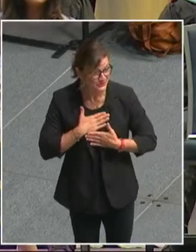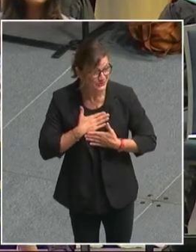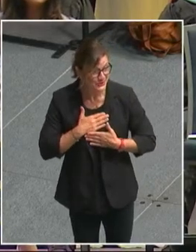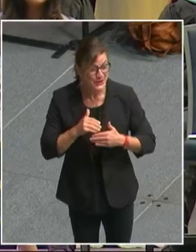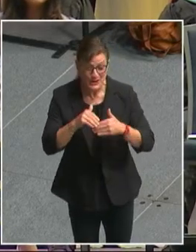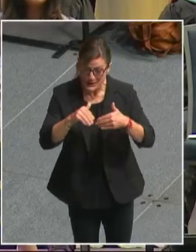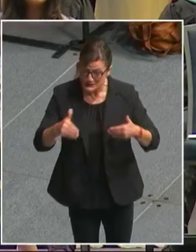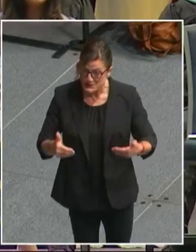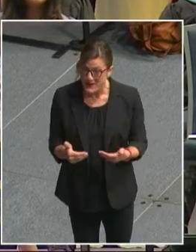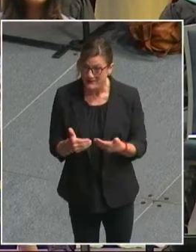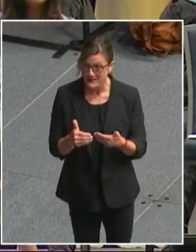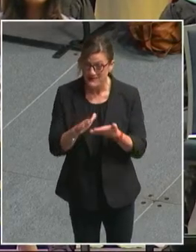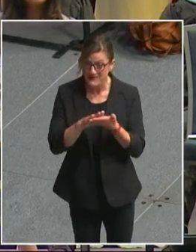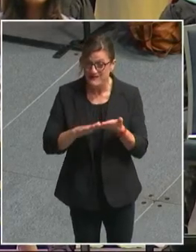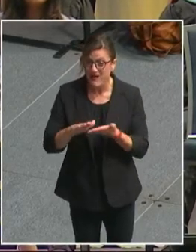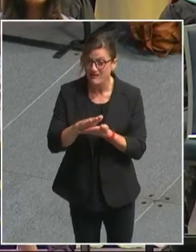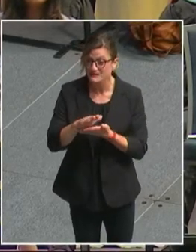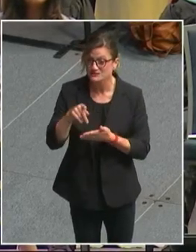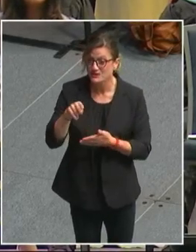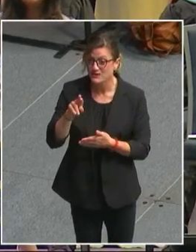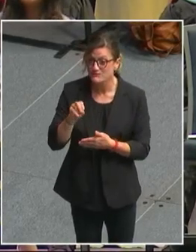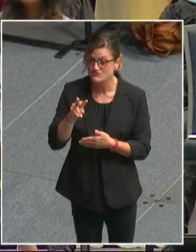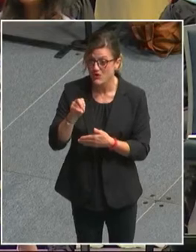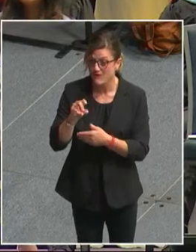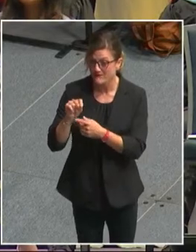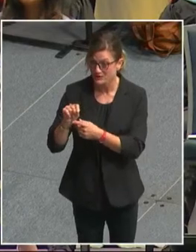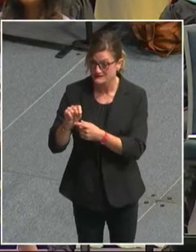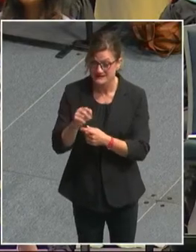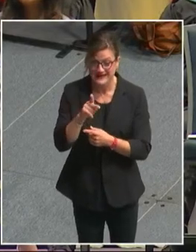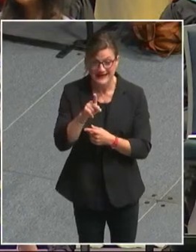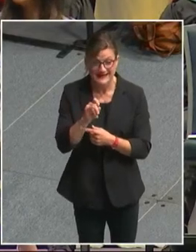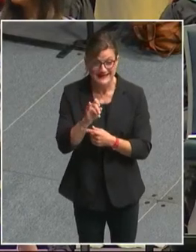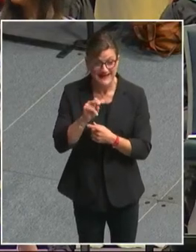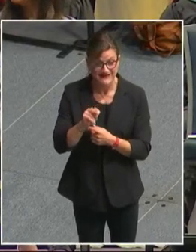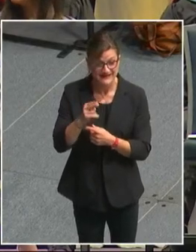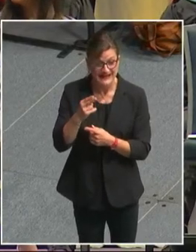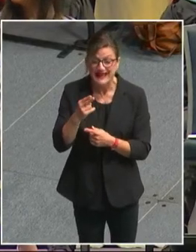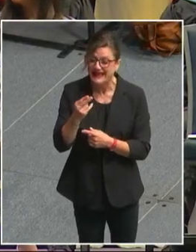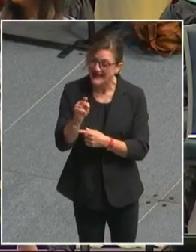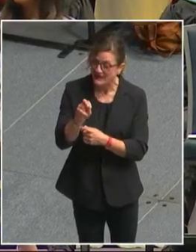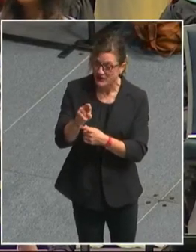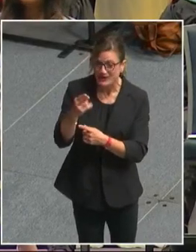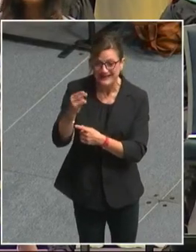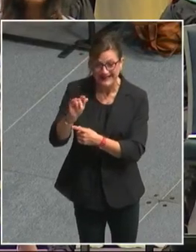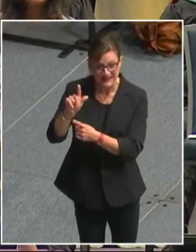the college's provost, Dr. Heather Hill, back to the lectern, and